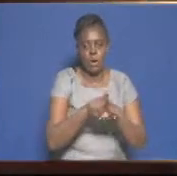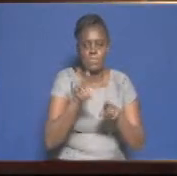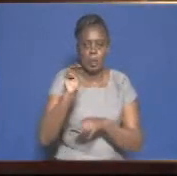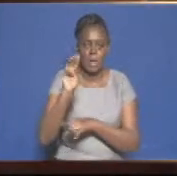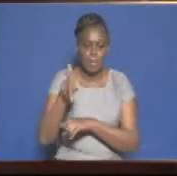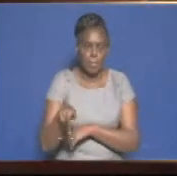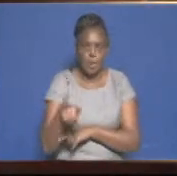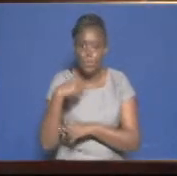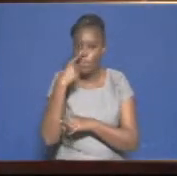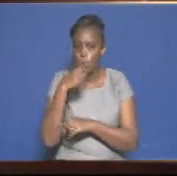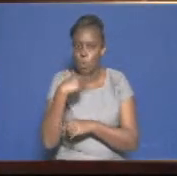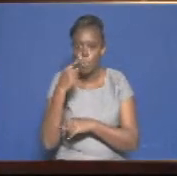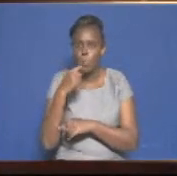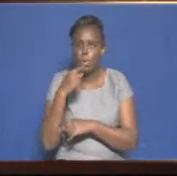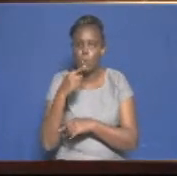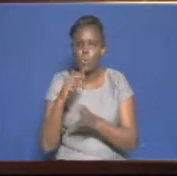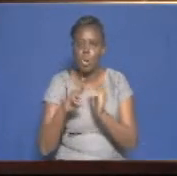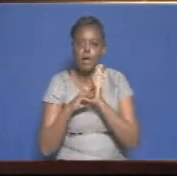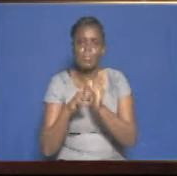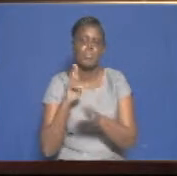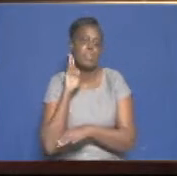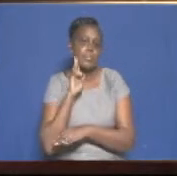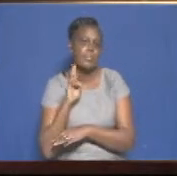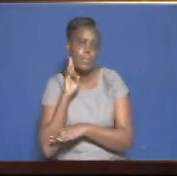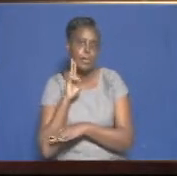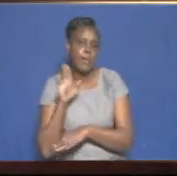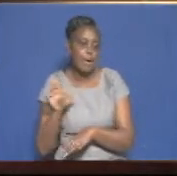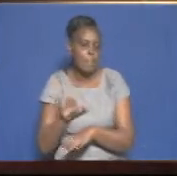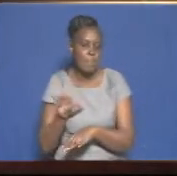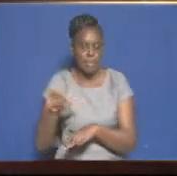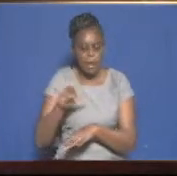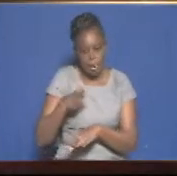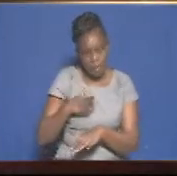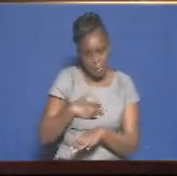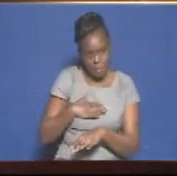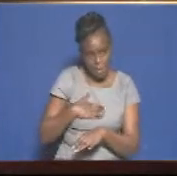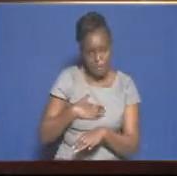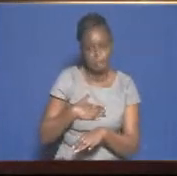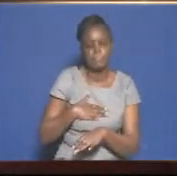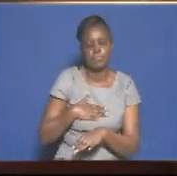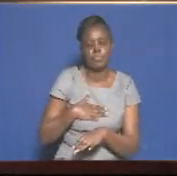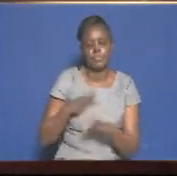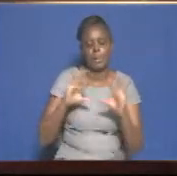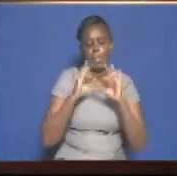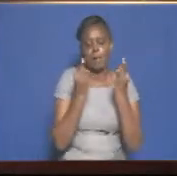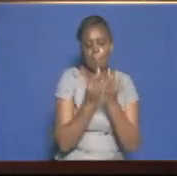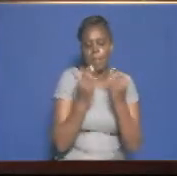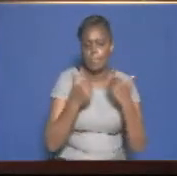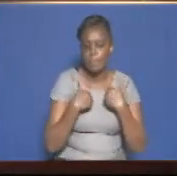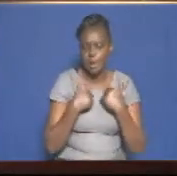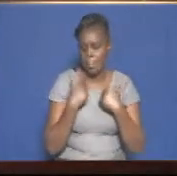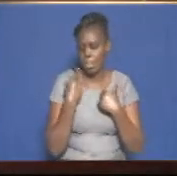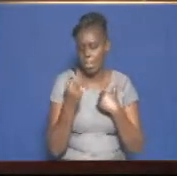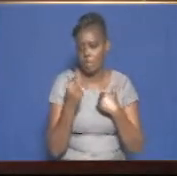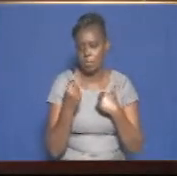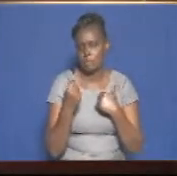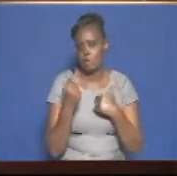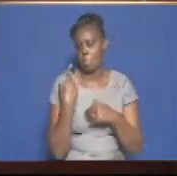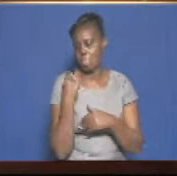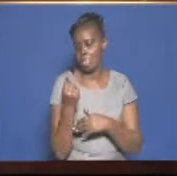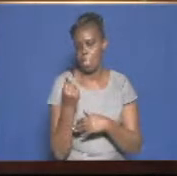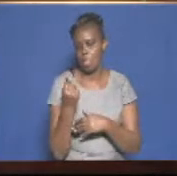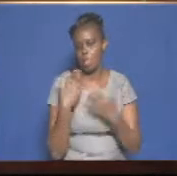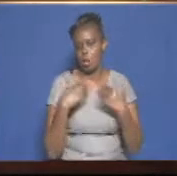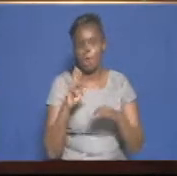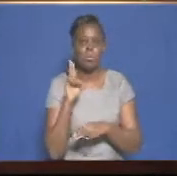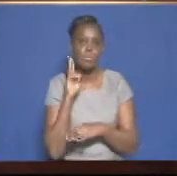as the MP who represents his uncles, because his mother comes from my constituency, the family has had a lot recently. We lost his uncle. We